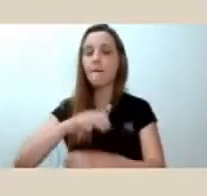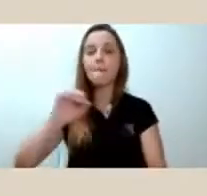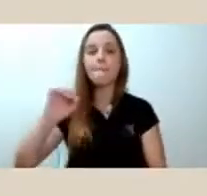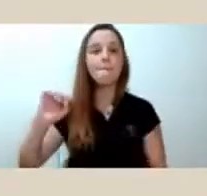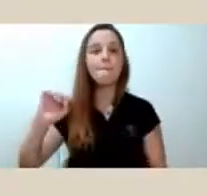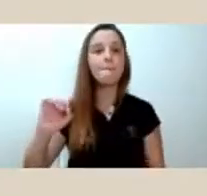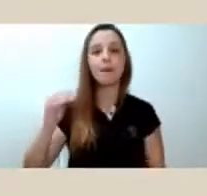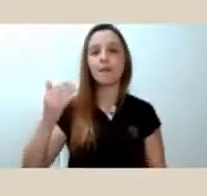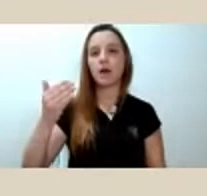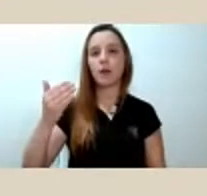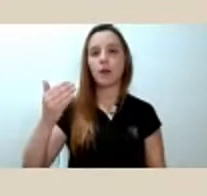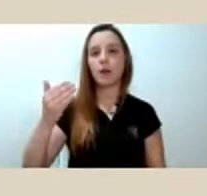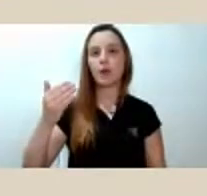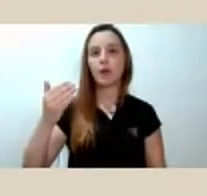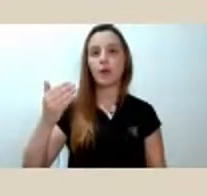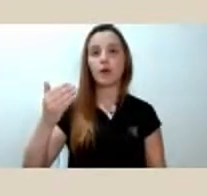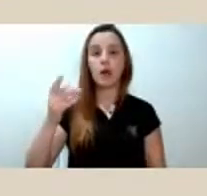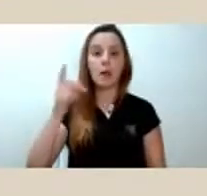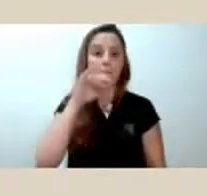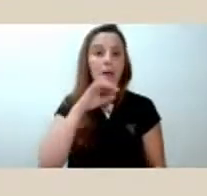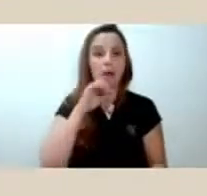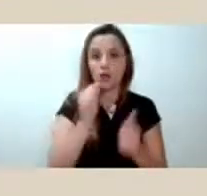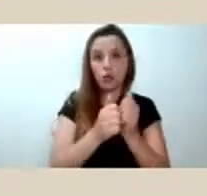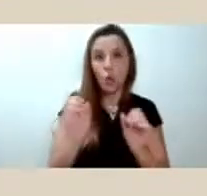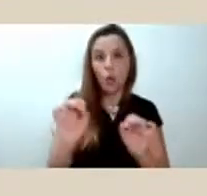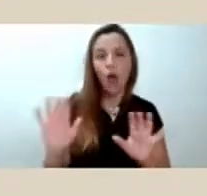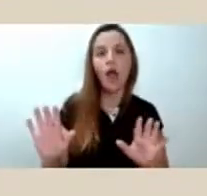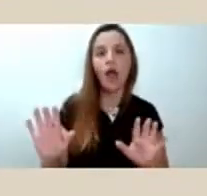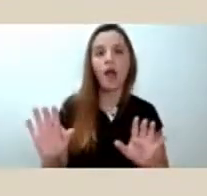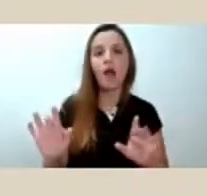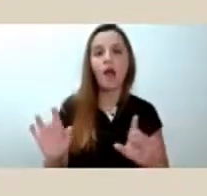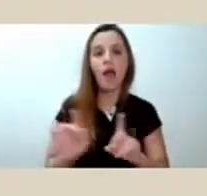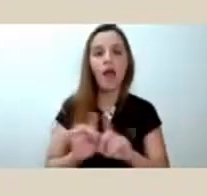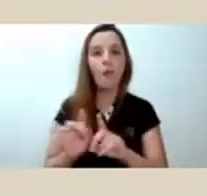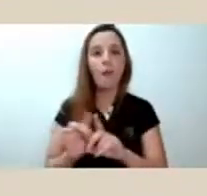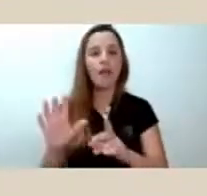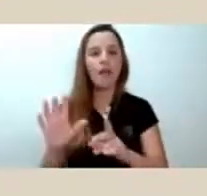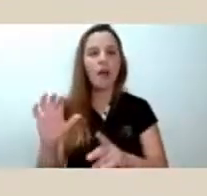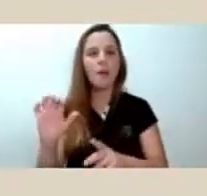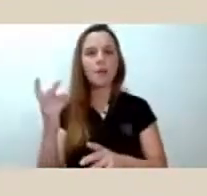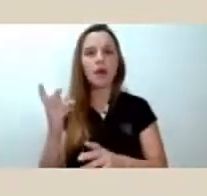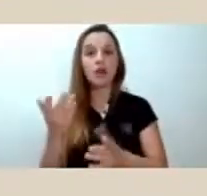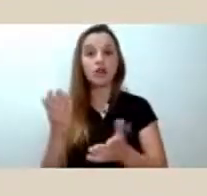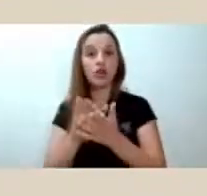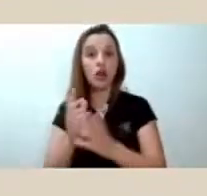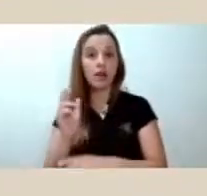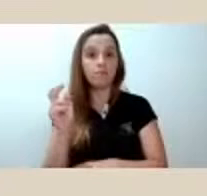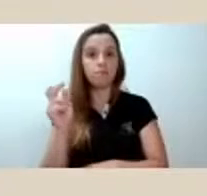que ela não está com os pais, é o primeiro lugar do esmagamento do ego. E nós sabemos,